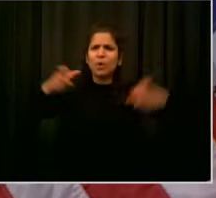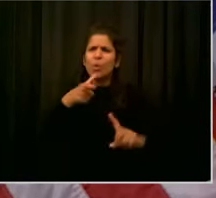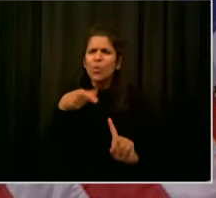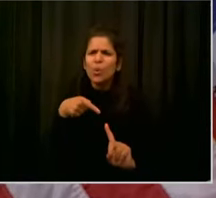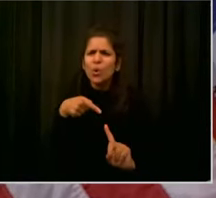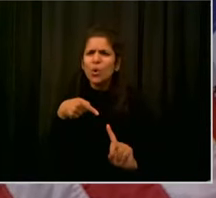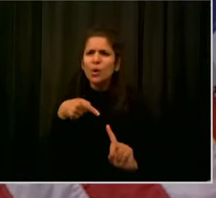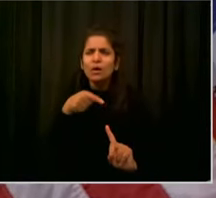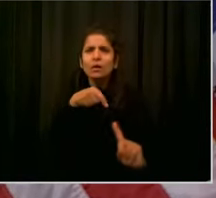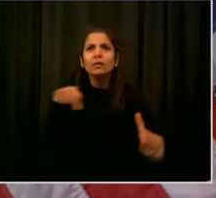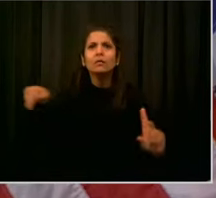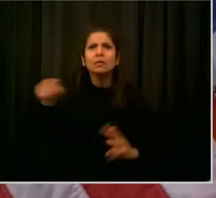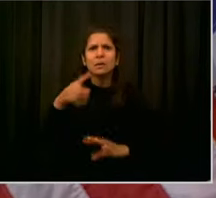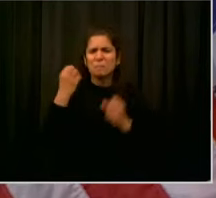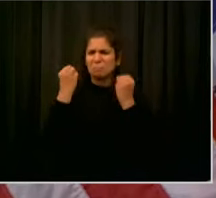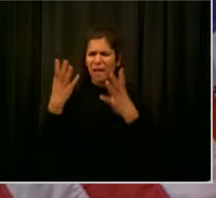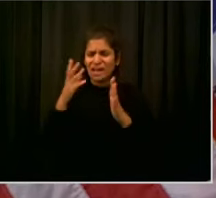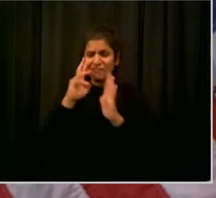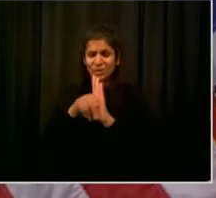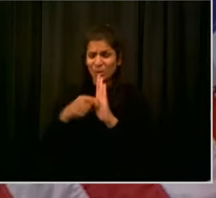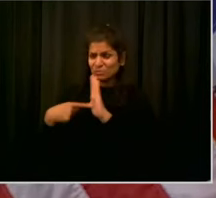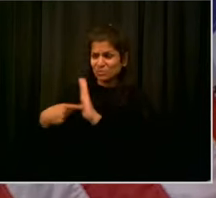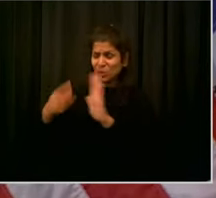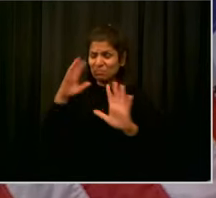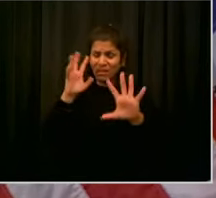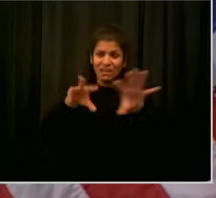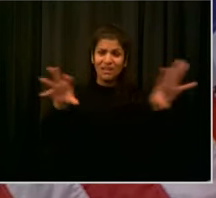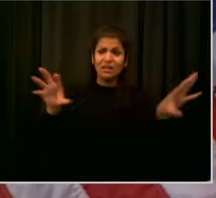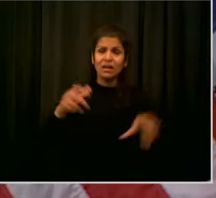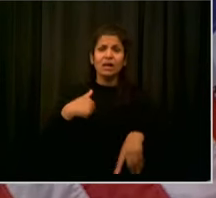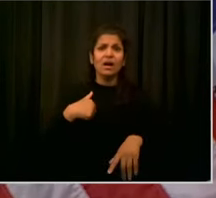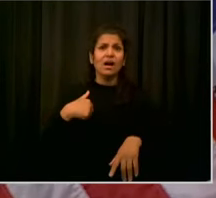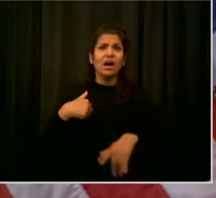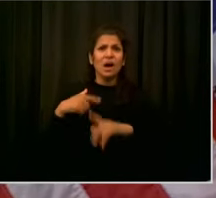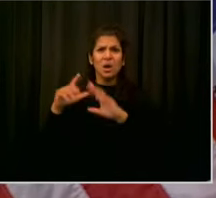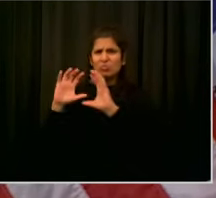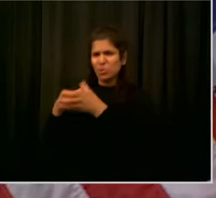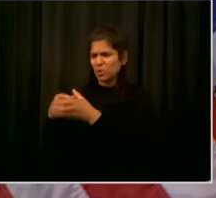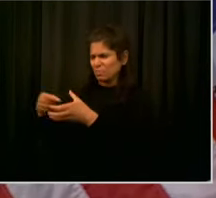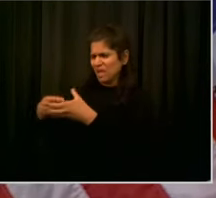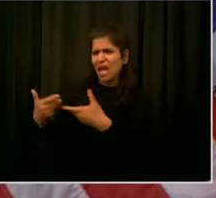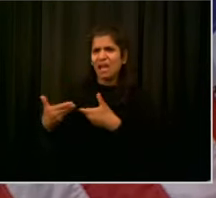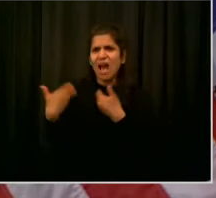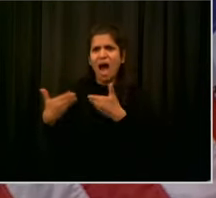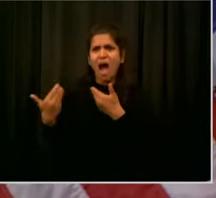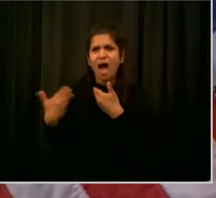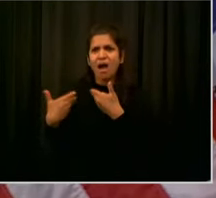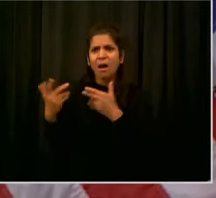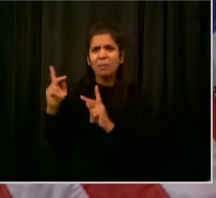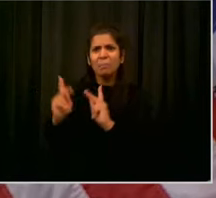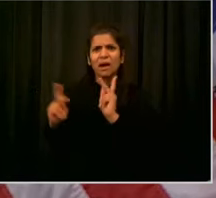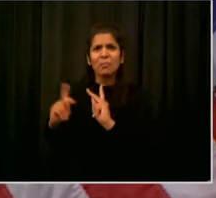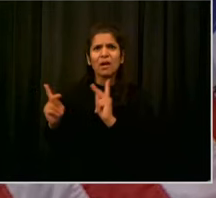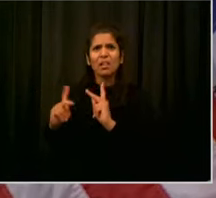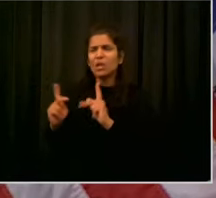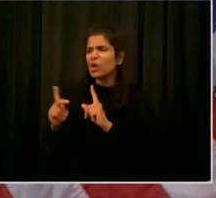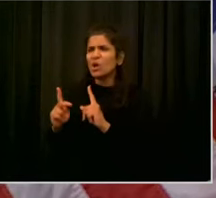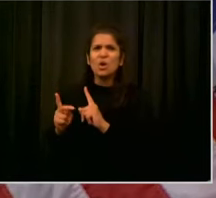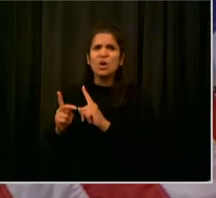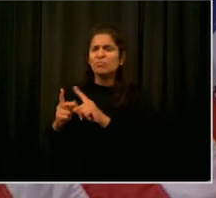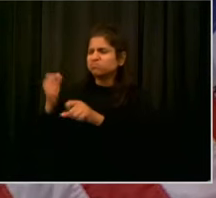groups of young people. And I want to know what happened to the work that the NYPD was supposed to be doing to engage with young